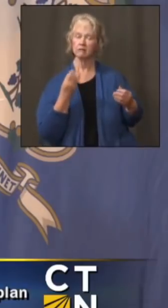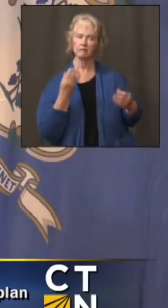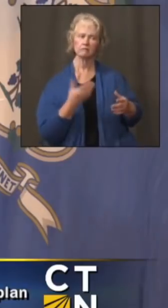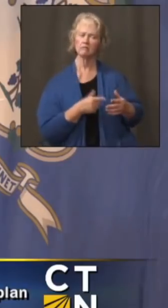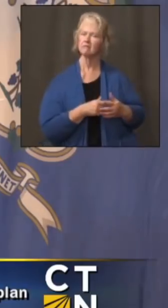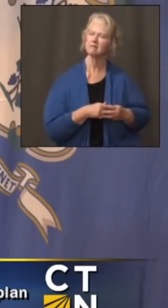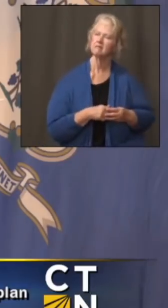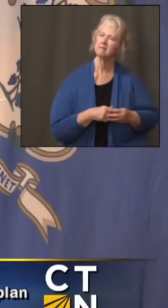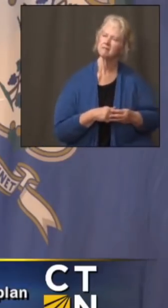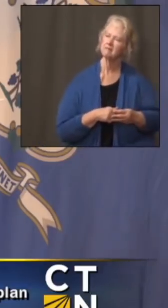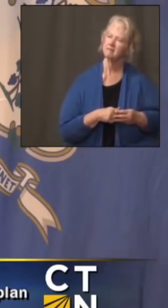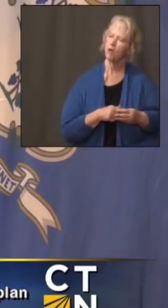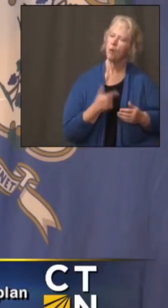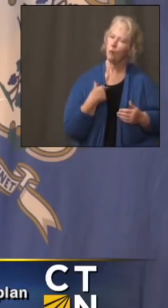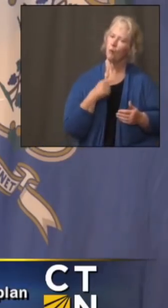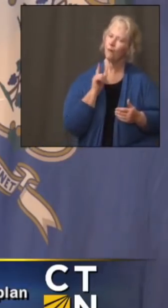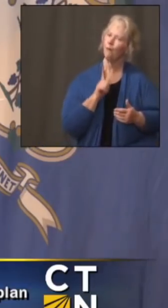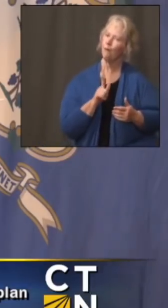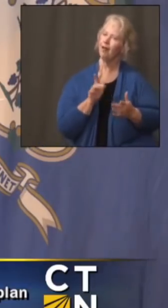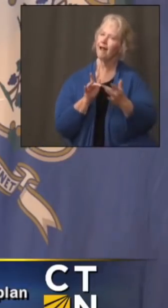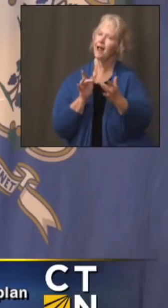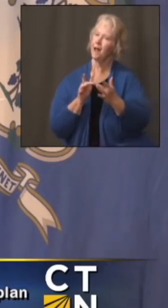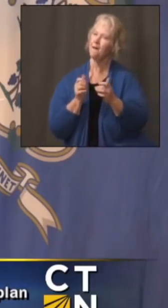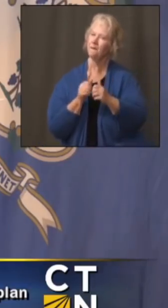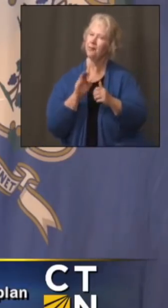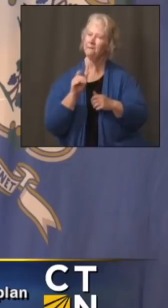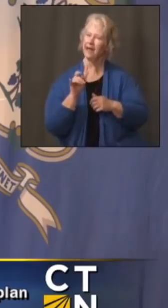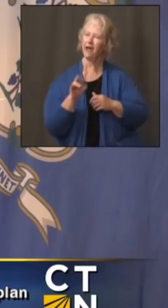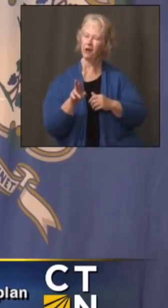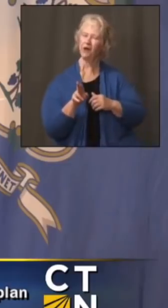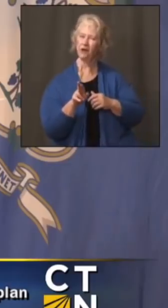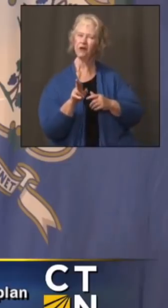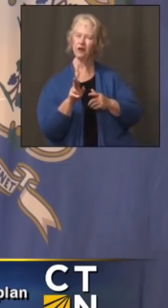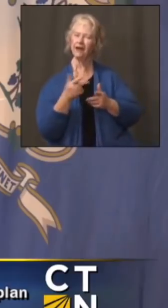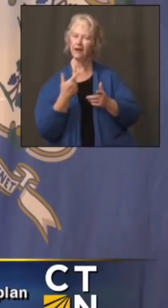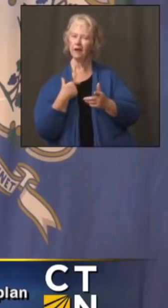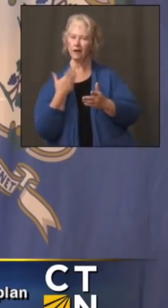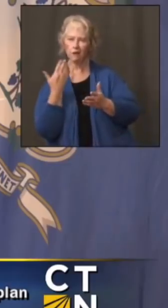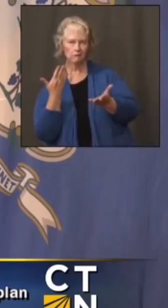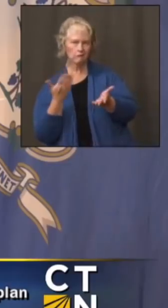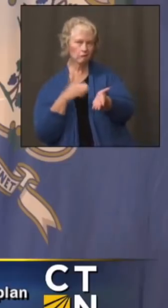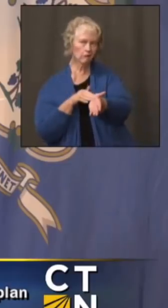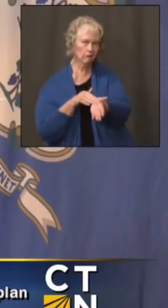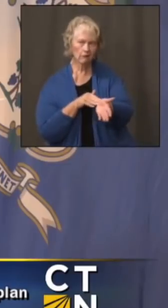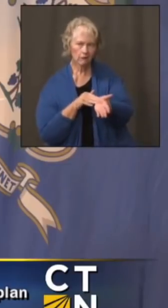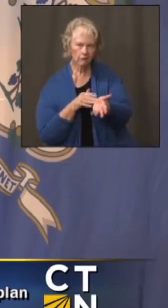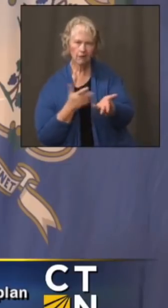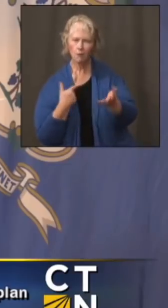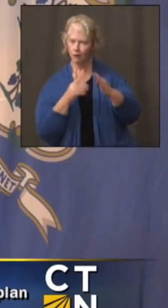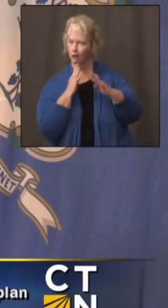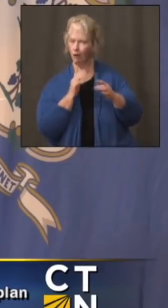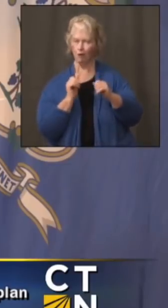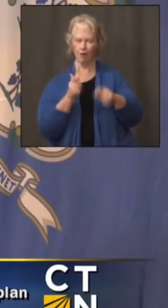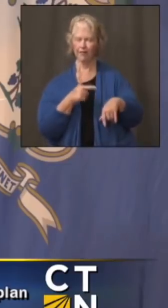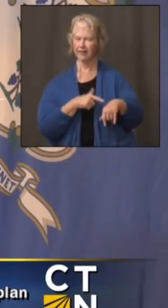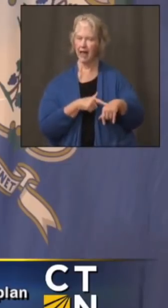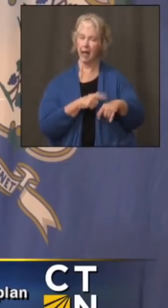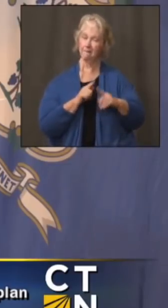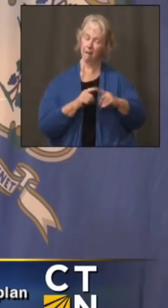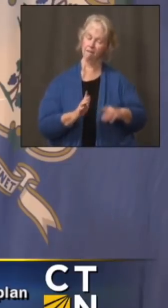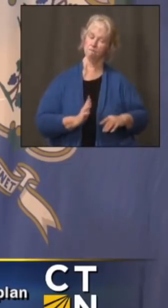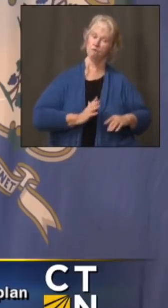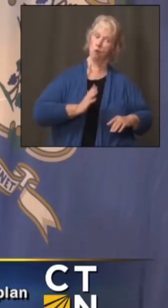We certainly stay in very close contact with those mayors. We get a very good idea of exactly what they're thinking about. We talk to them all the time. In terms of